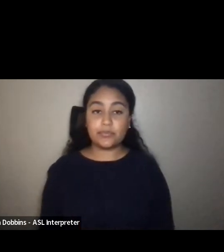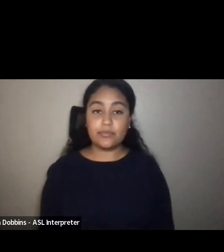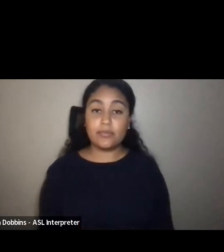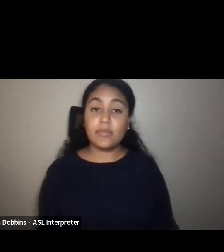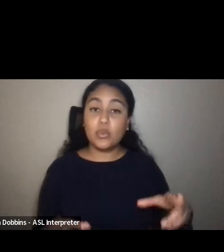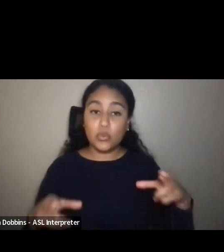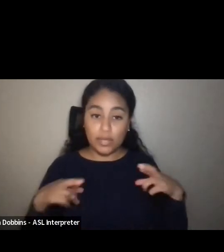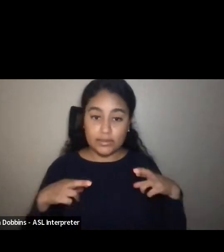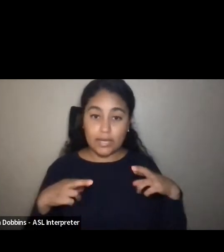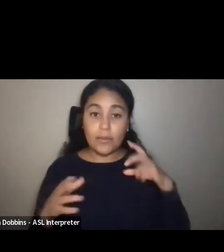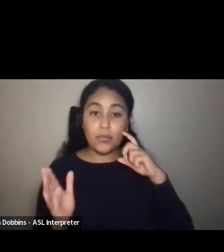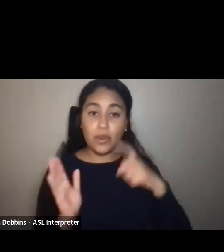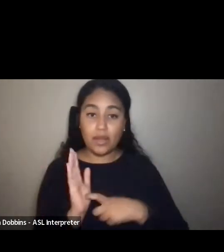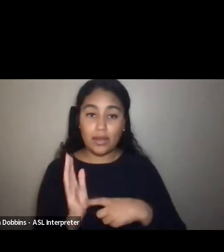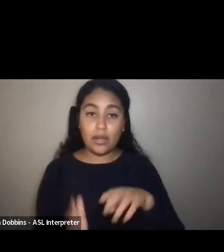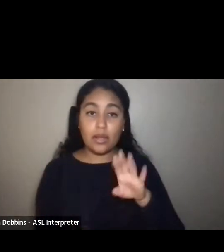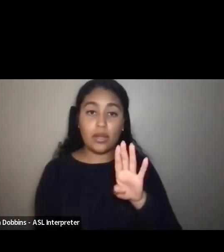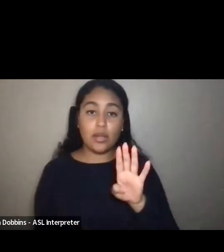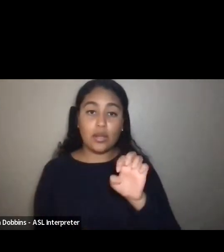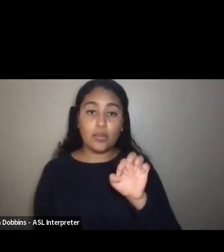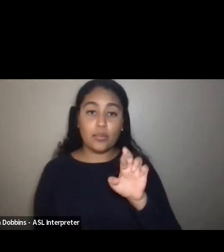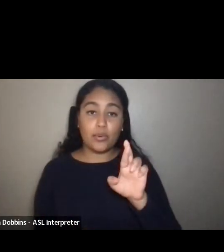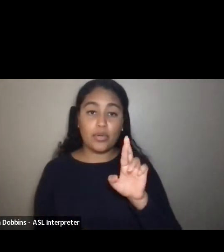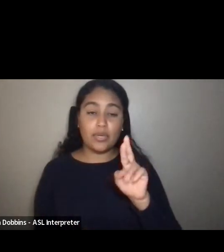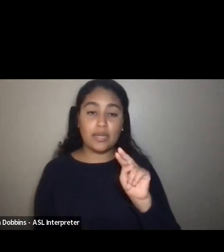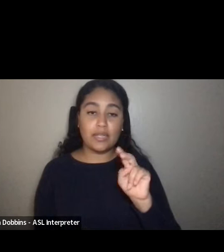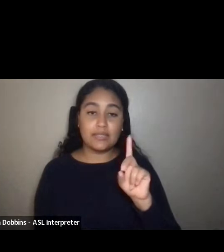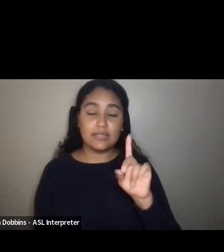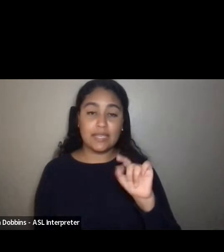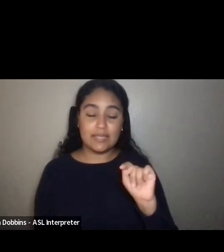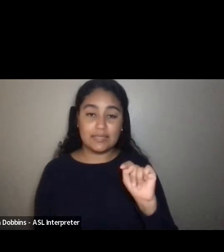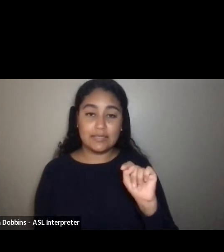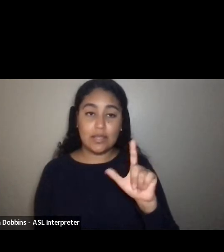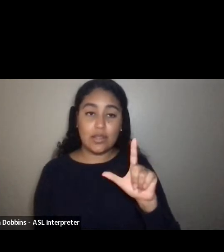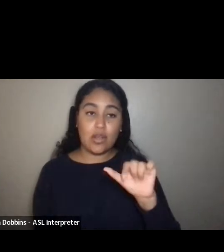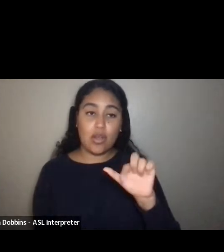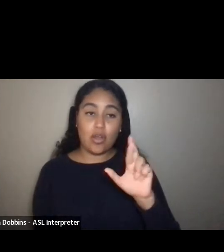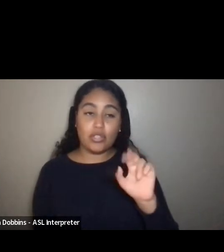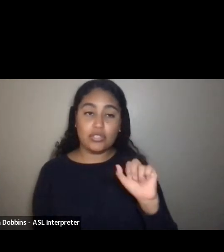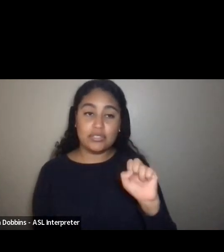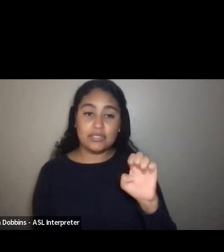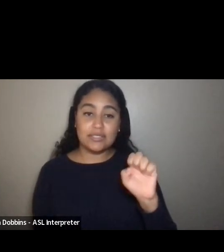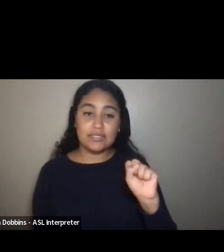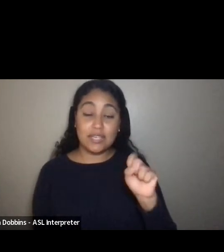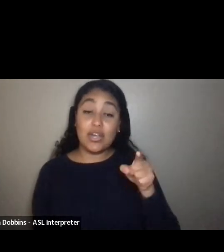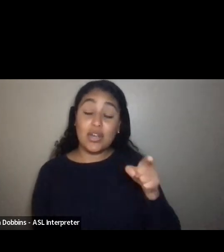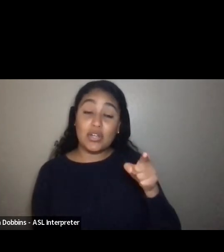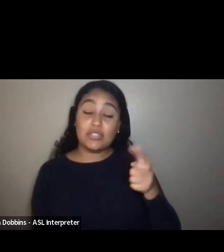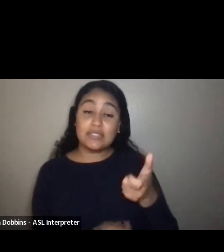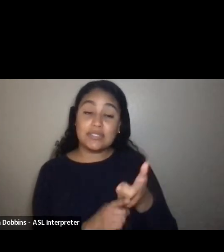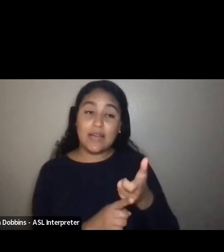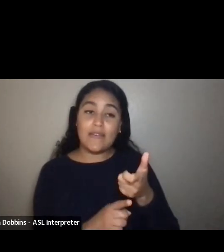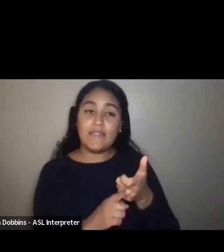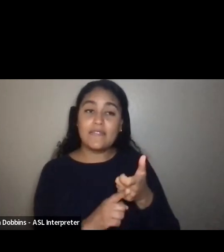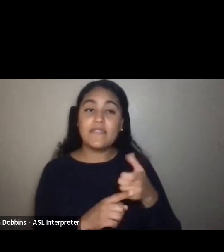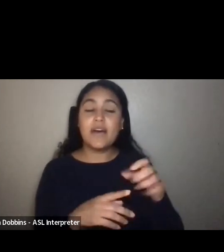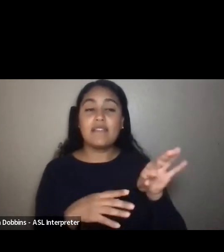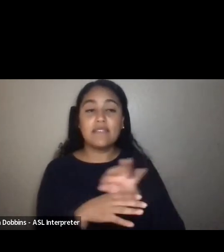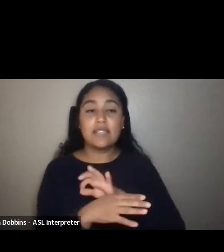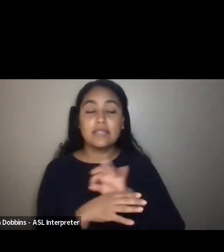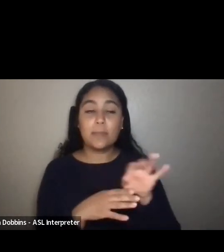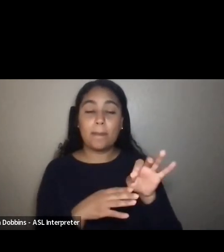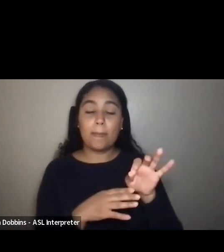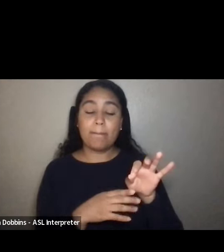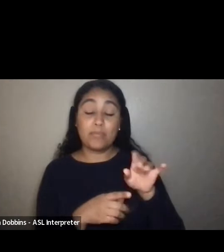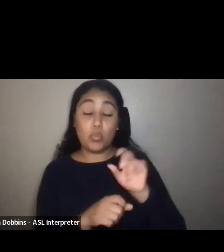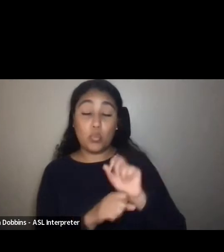Retirement recognition is Bernadette Villarin. She's a facility specialist with our maintenance department, And she has been in the district